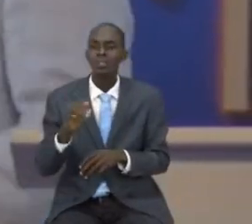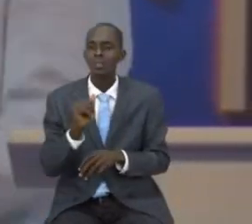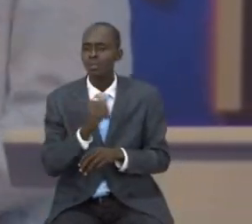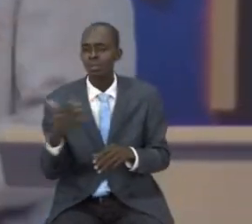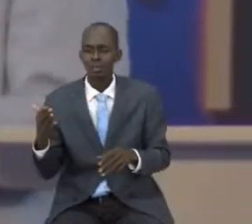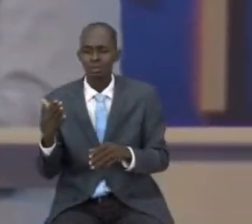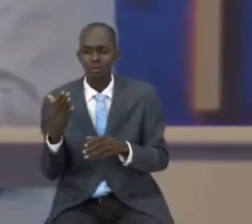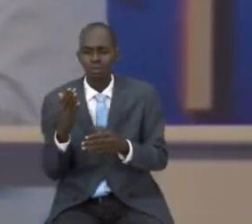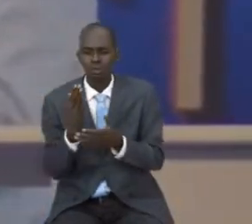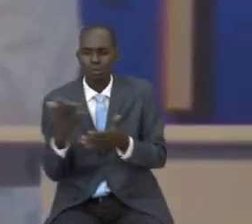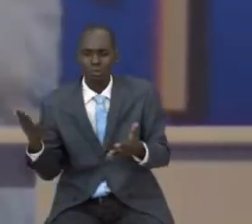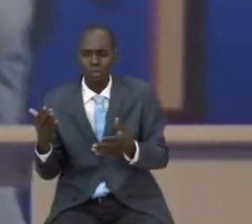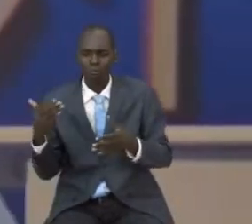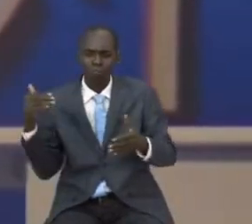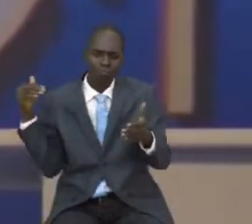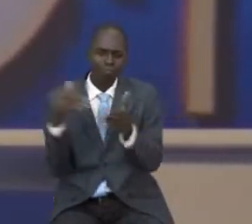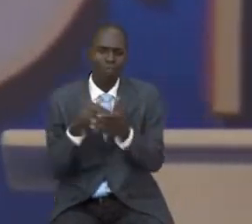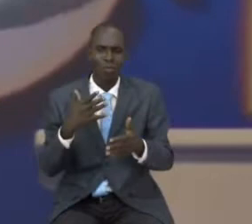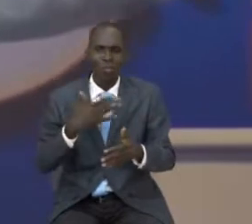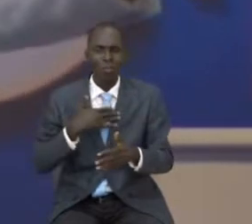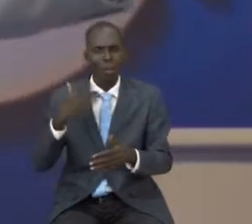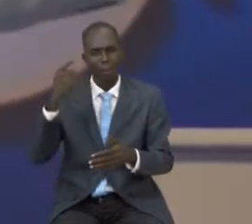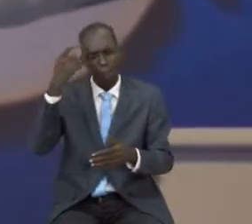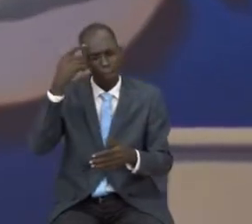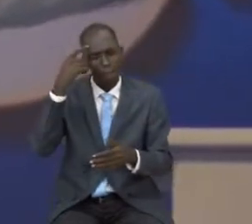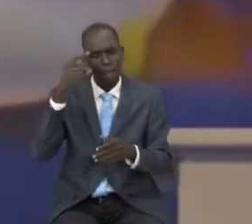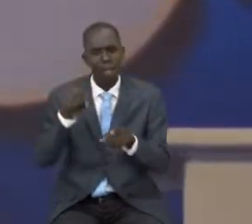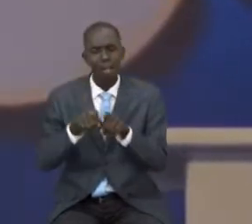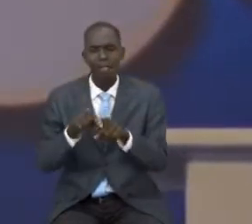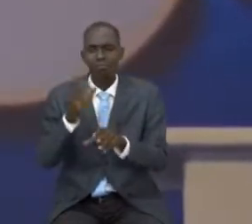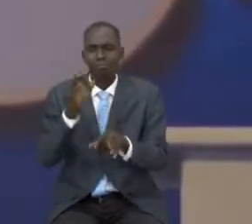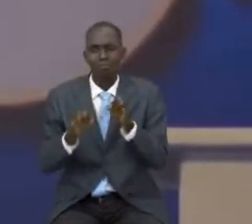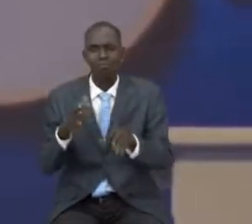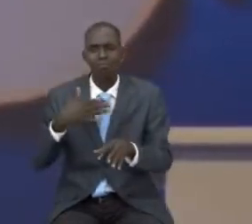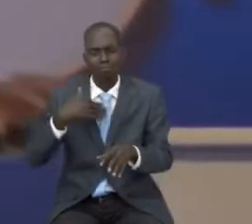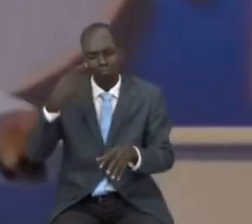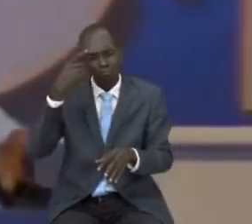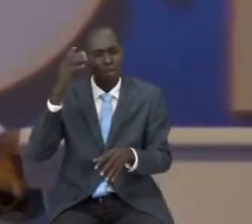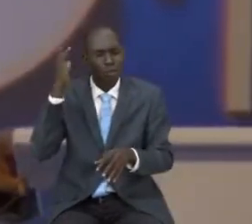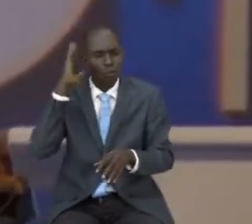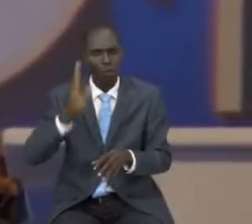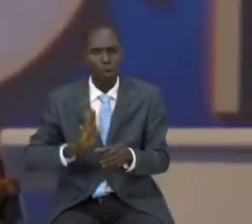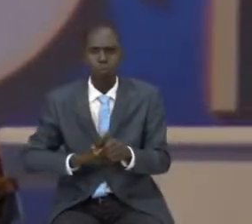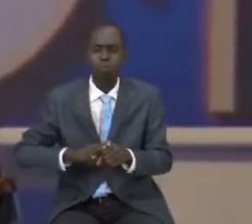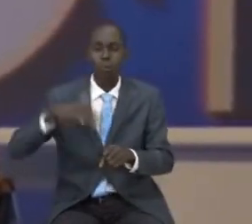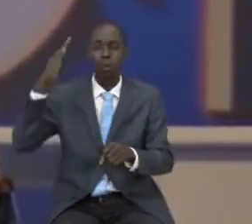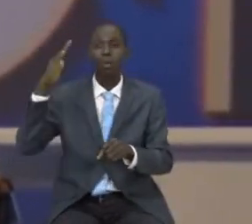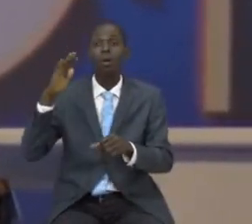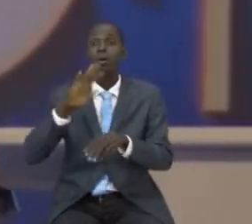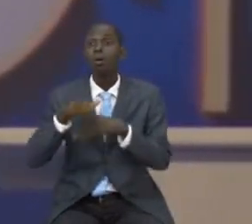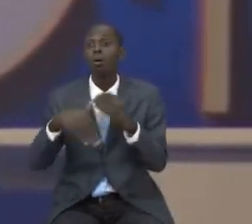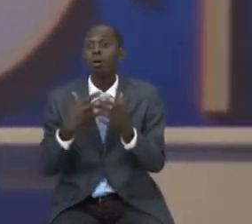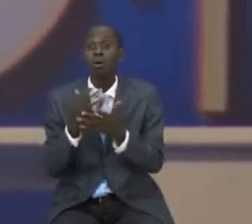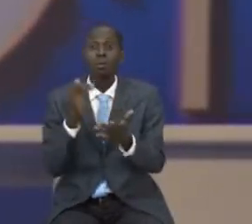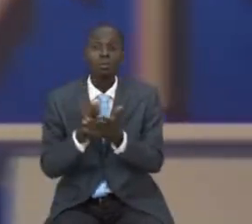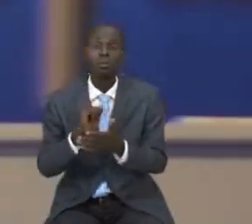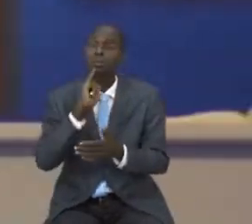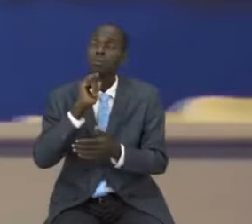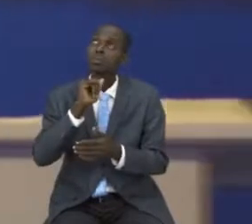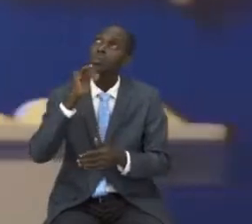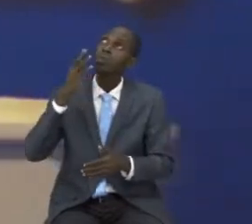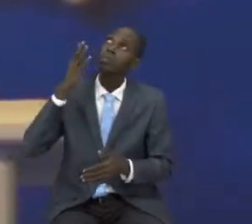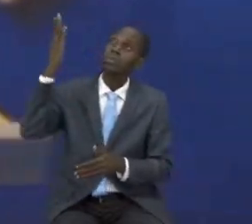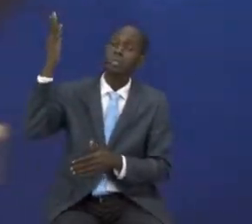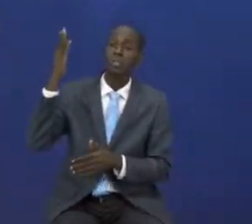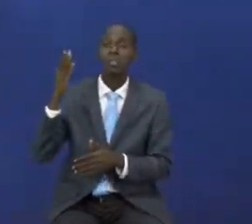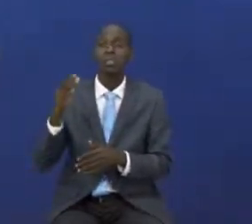something knocking my brain as if my brain will scatter. All that is not in heaven. Thy